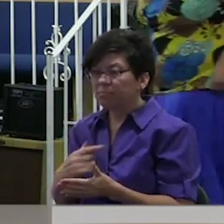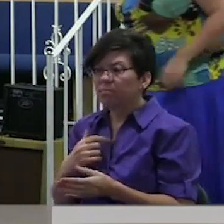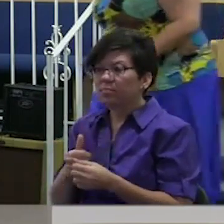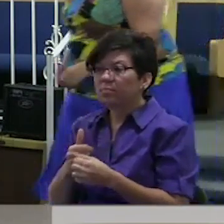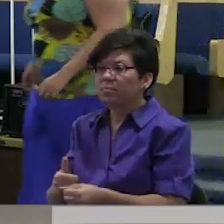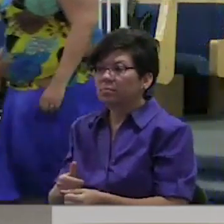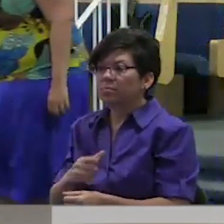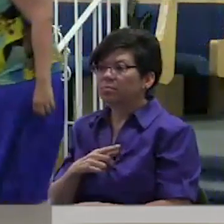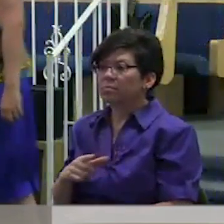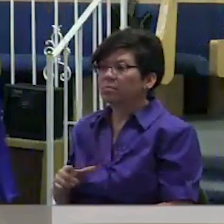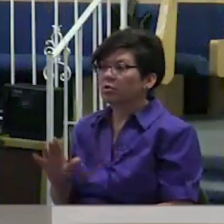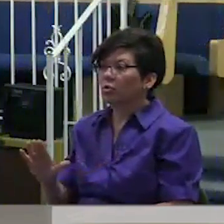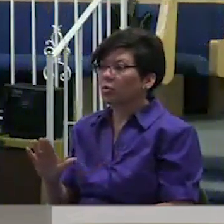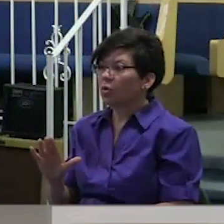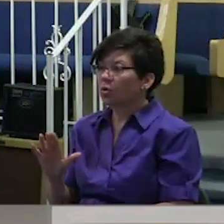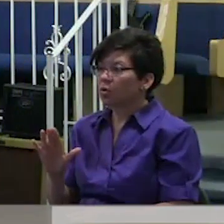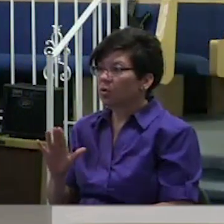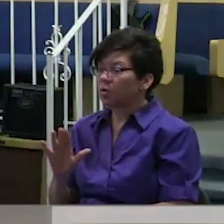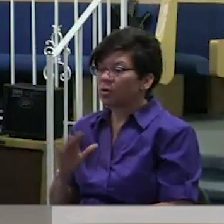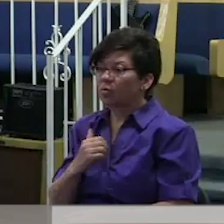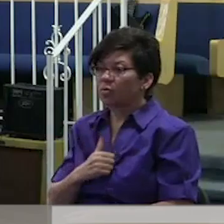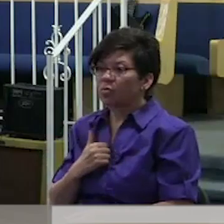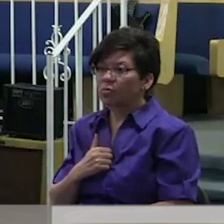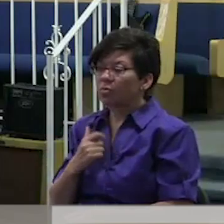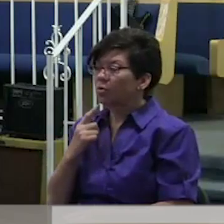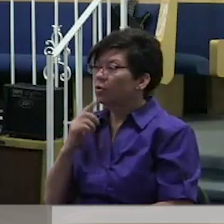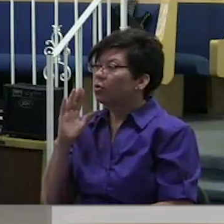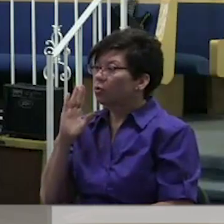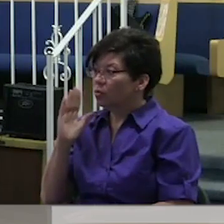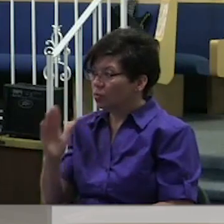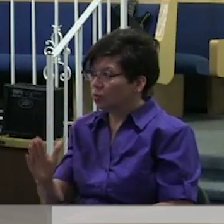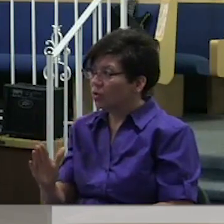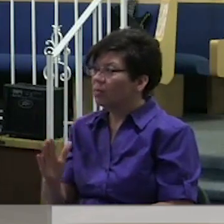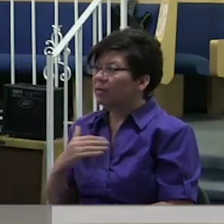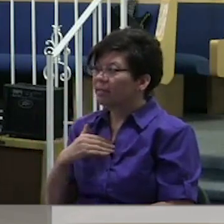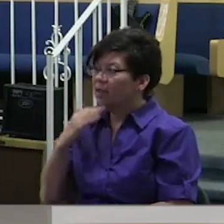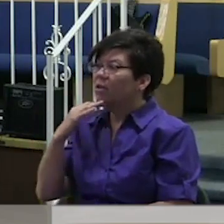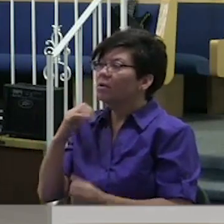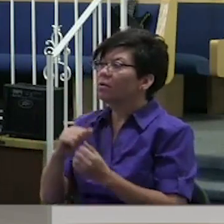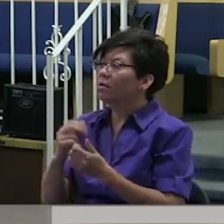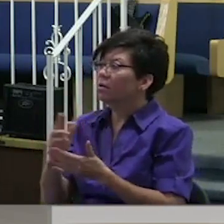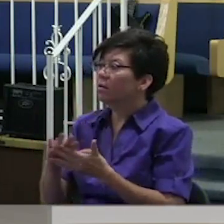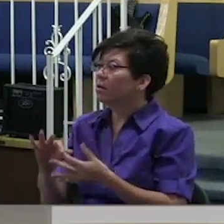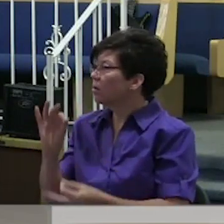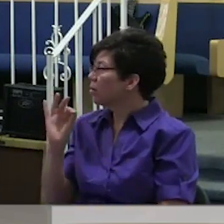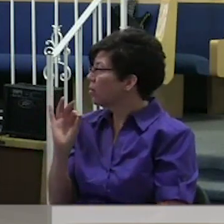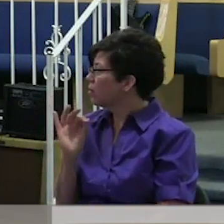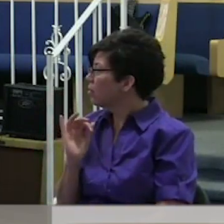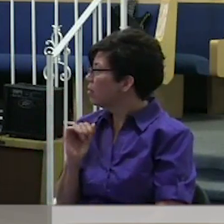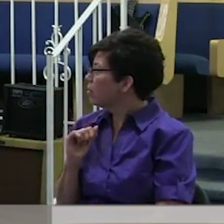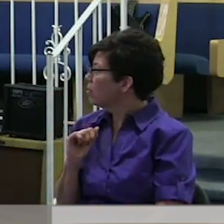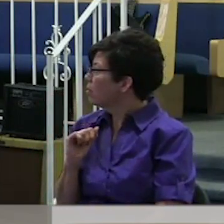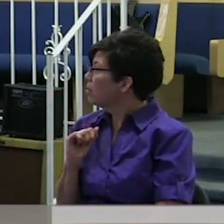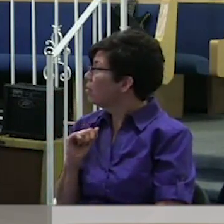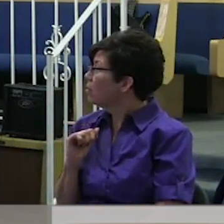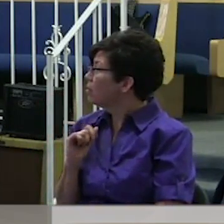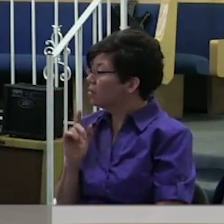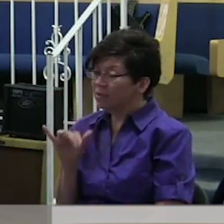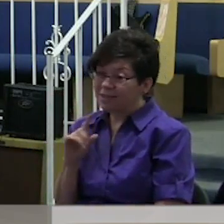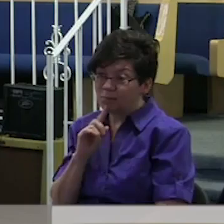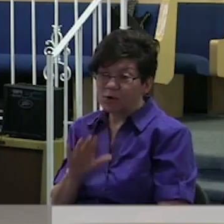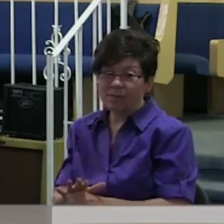to your repentance, you shall be filled with the Holy Ghost. It's a promise.